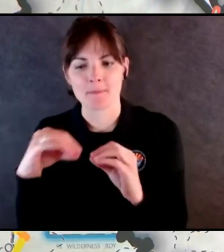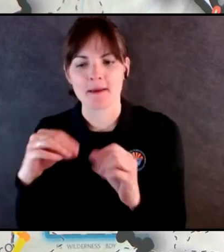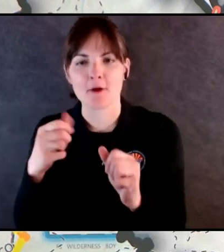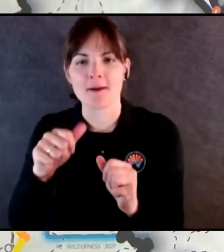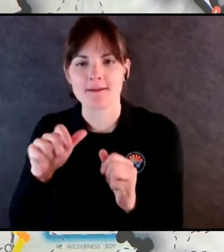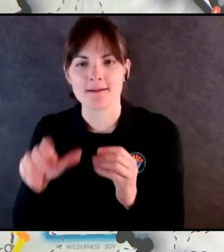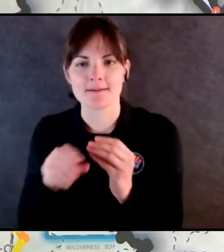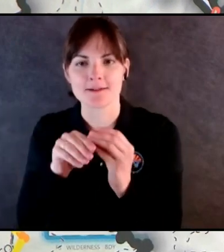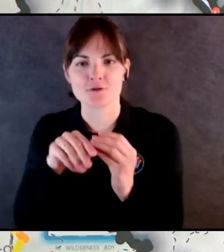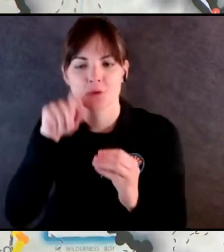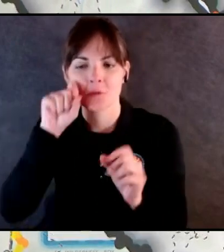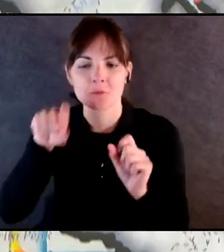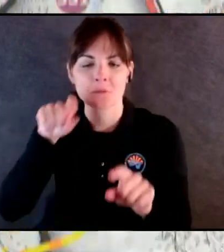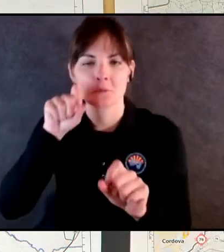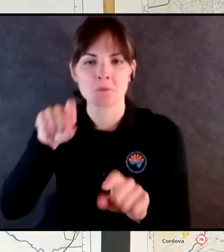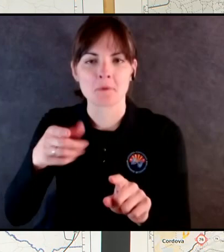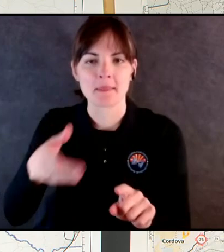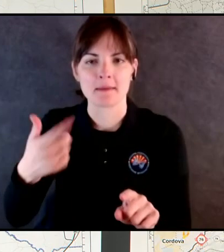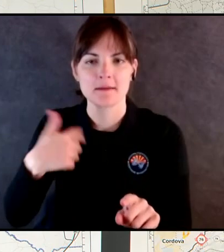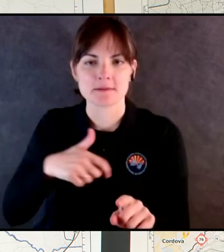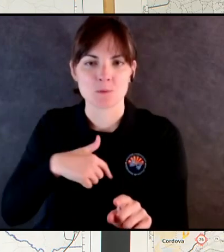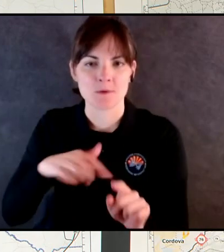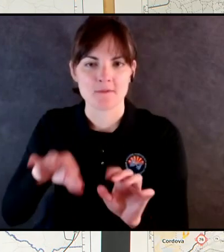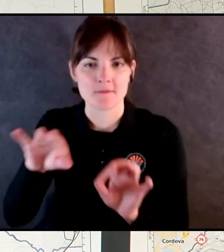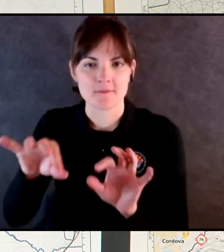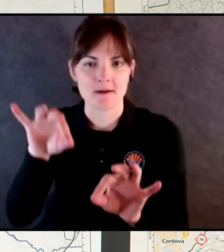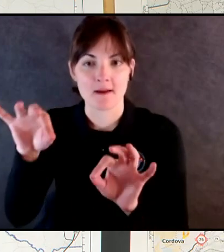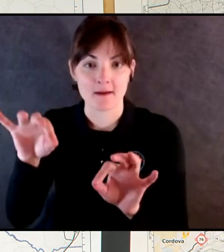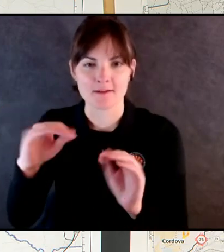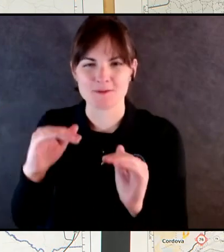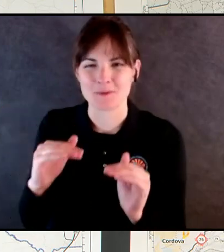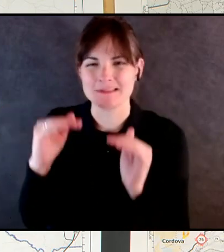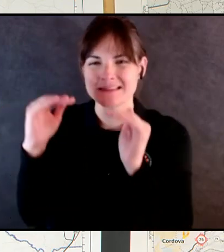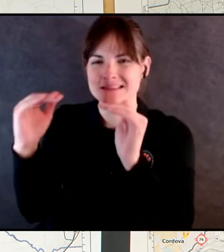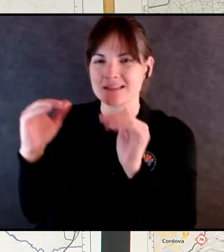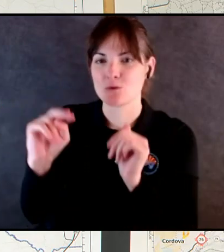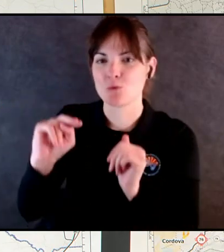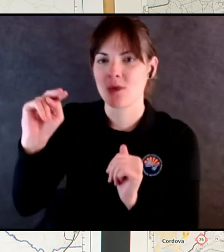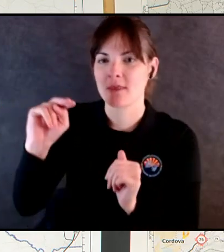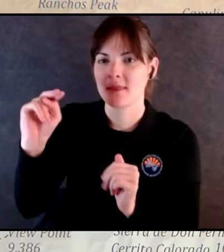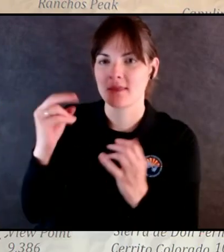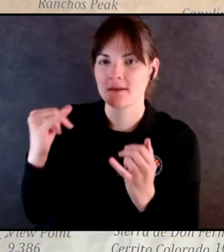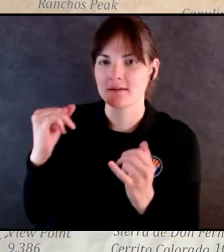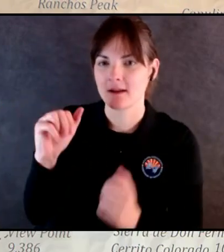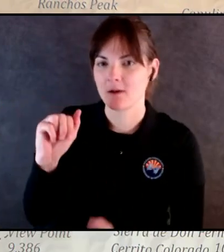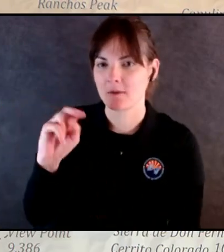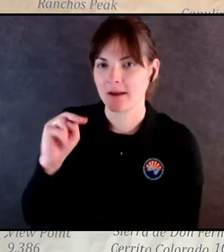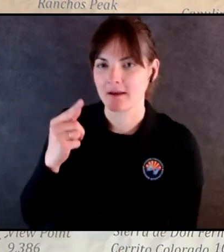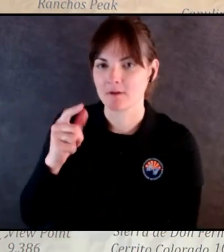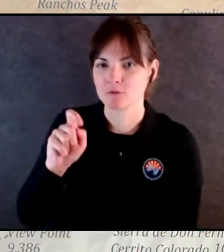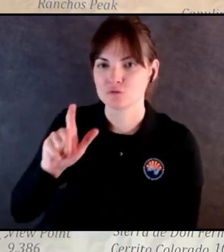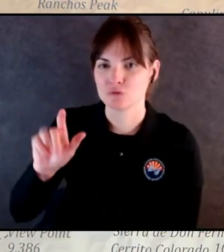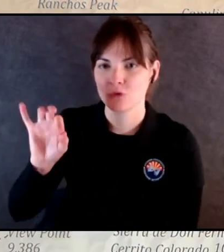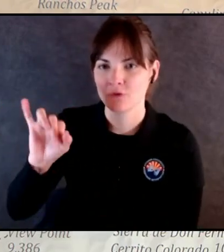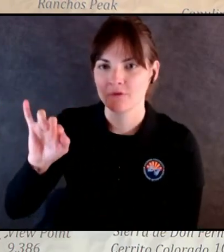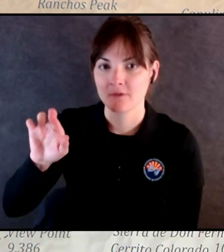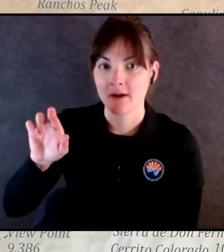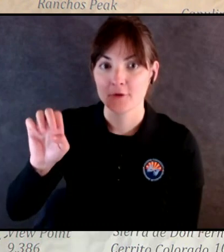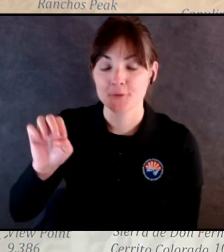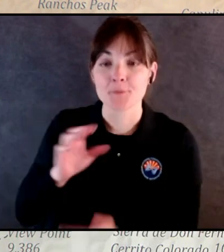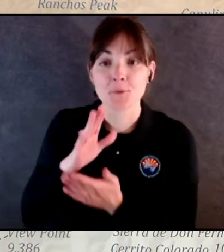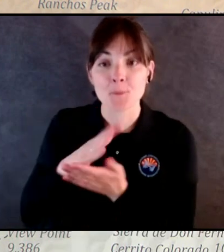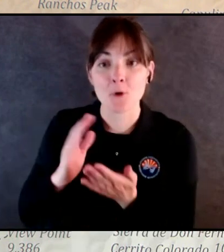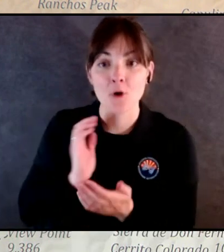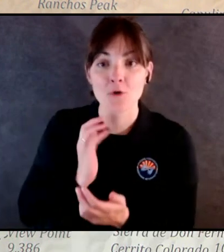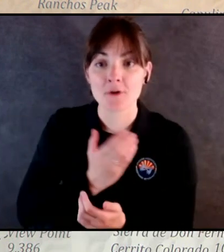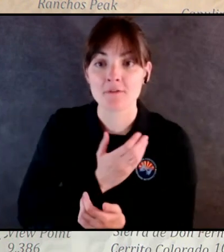time. Moving north to Angel Fire, we have part of our contingency line, the shaded fuel